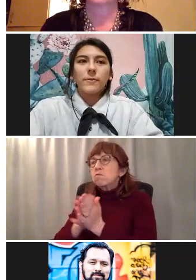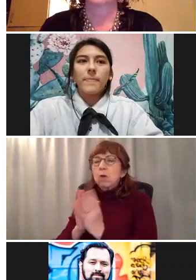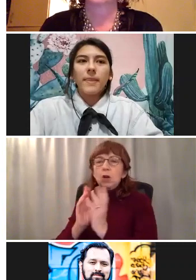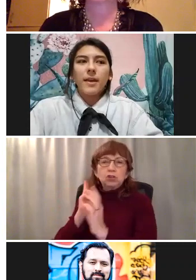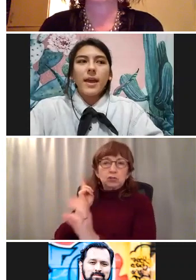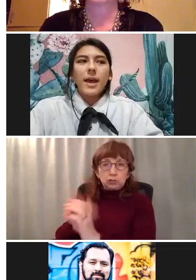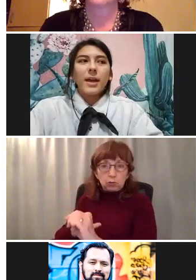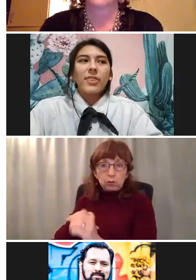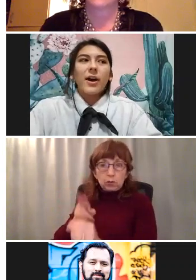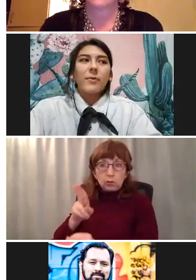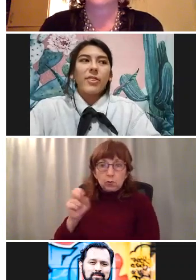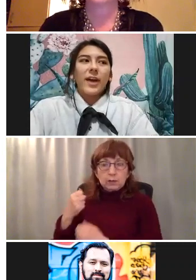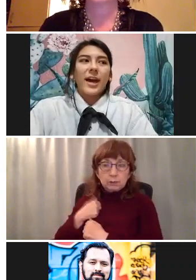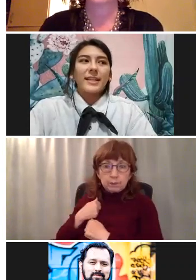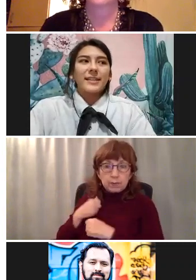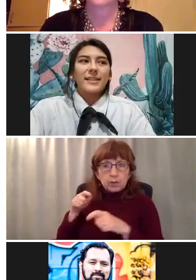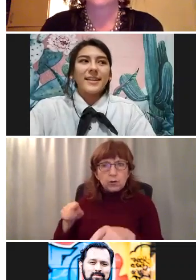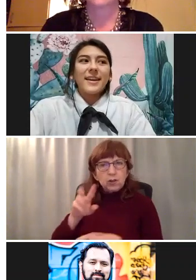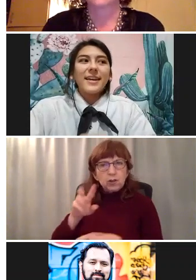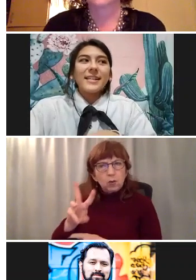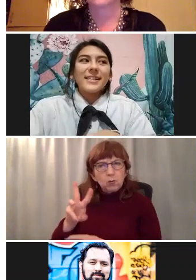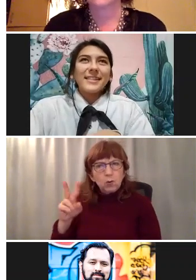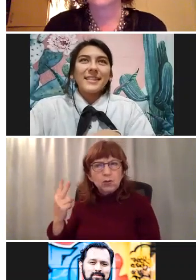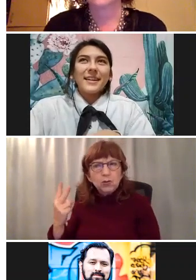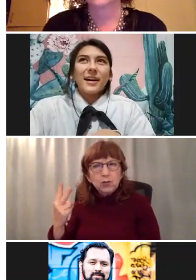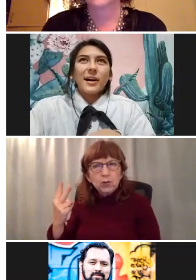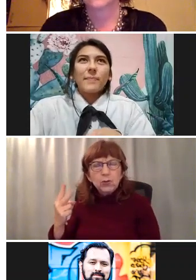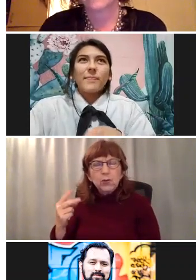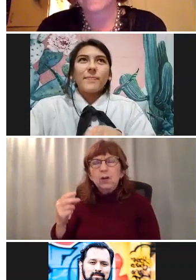War II. And my thought with that is,